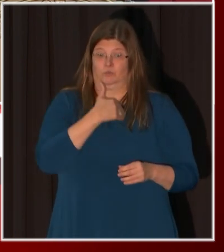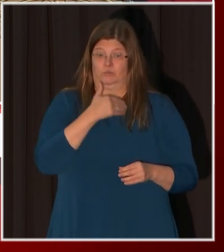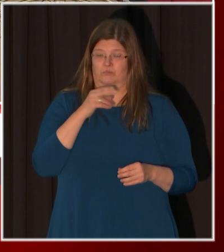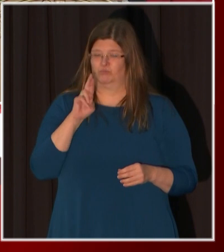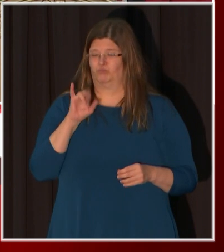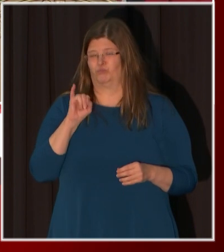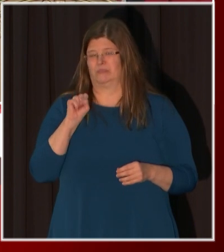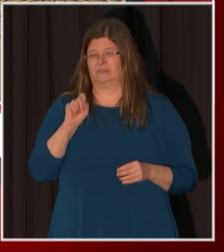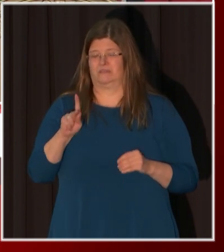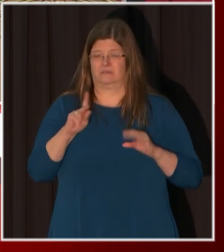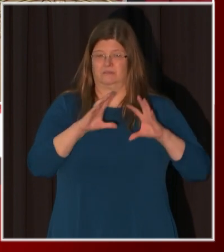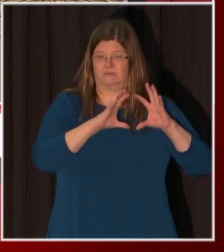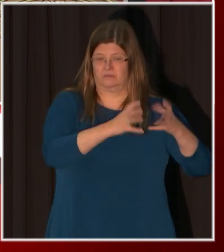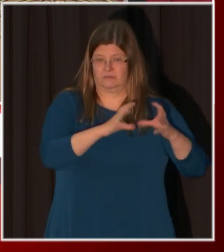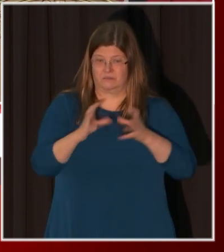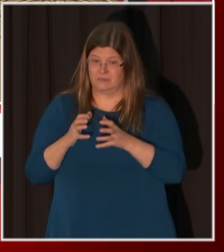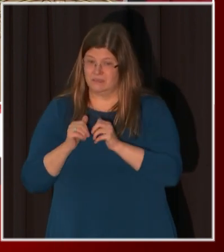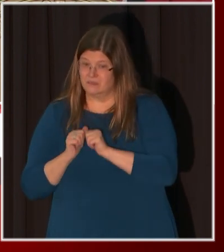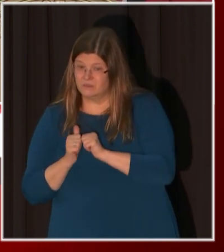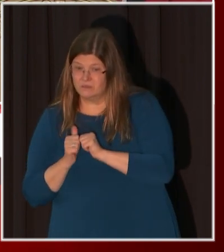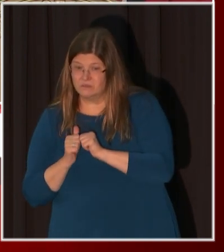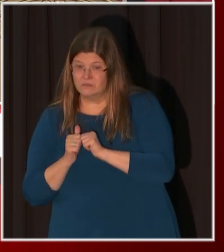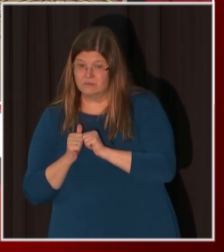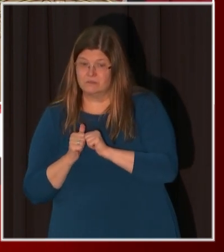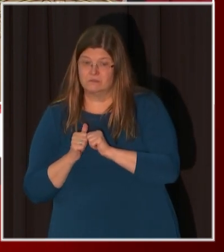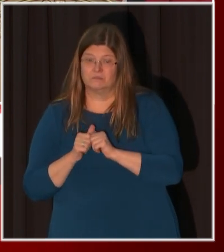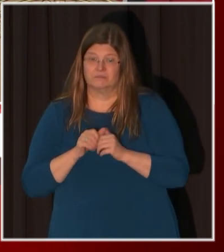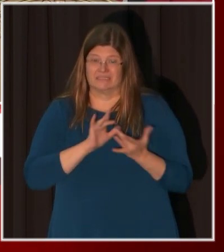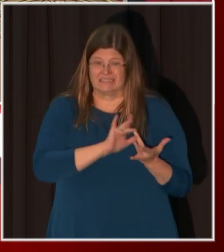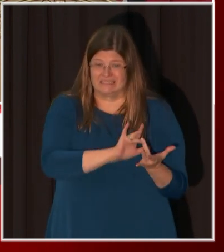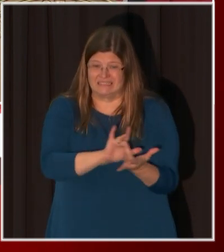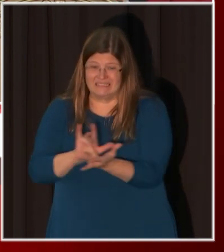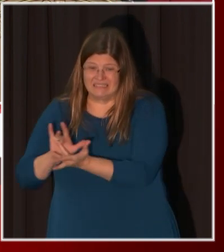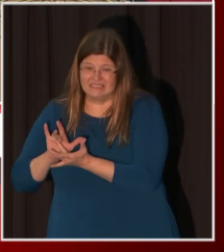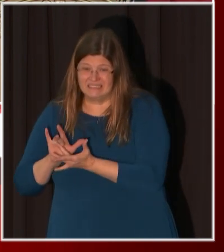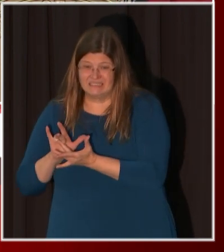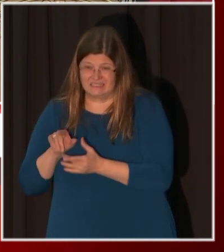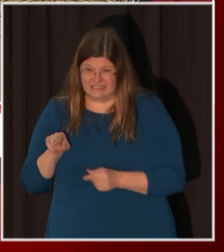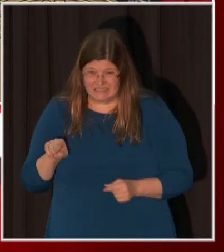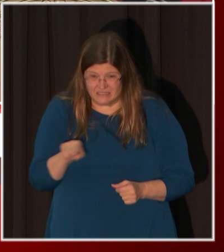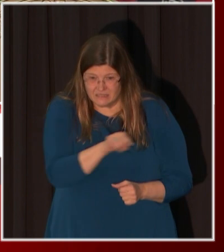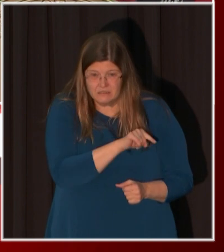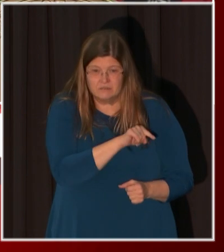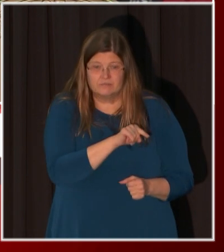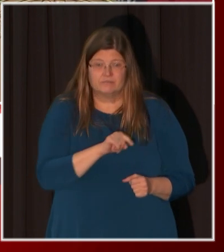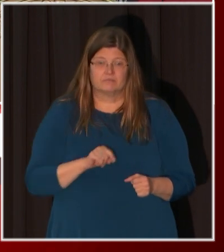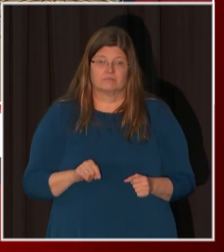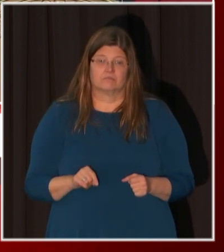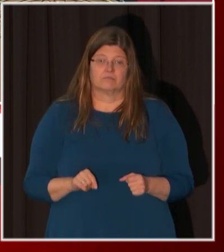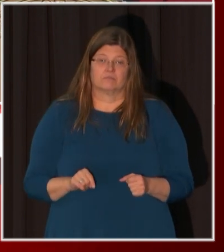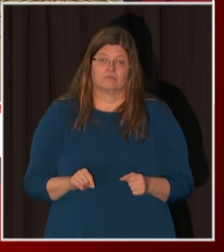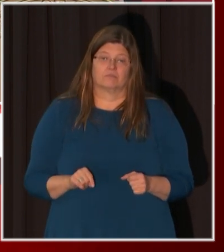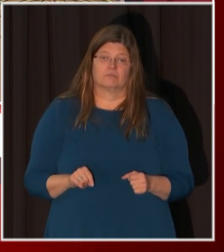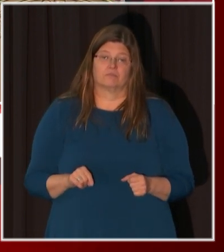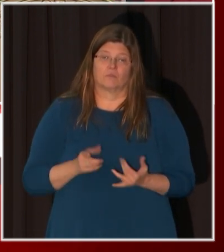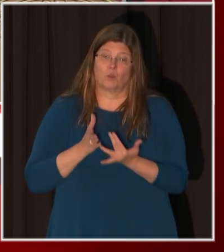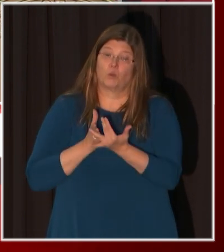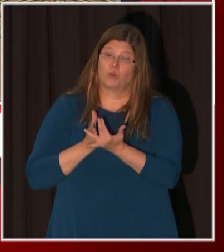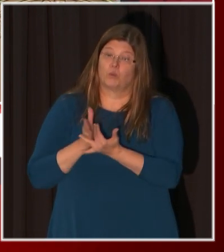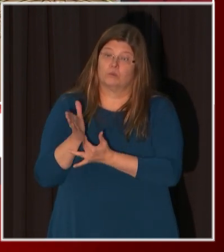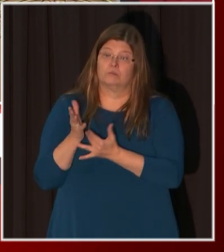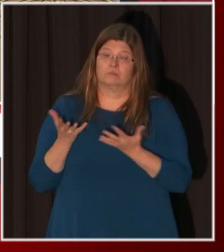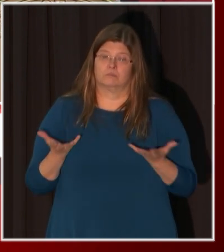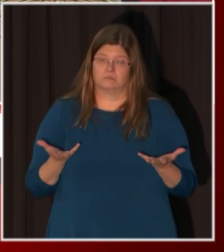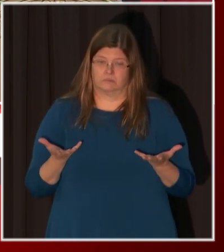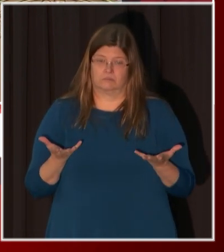way to reach out to vulnerable populations was by working with those residents who participate